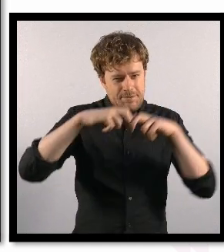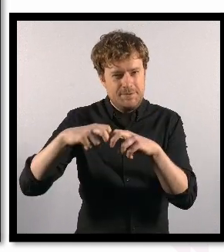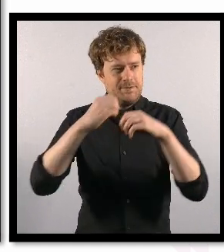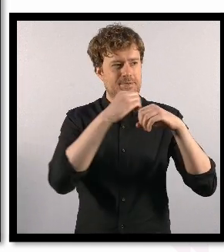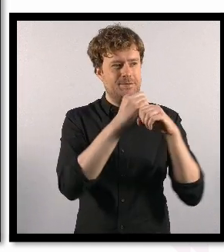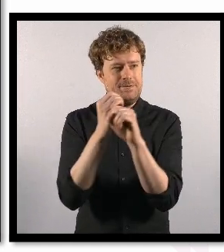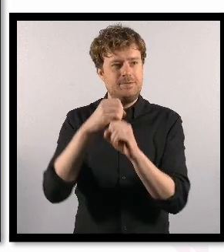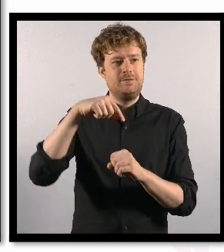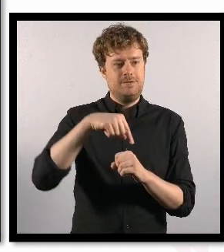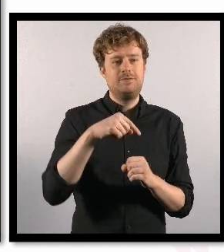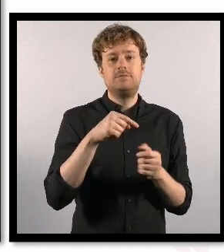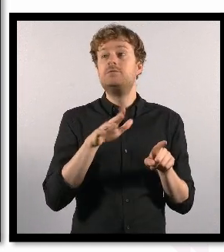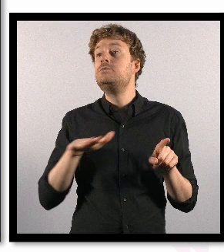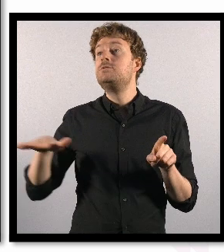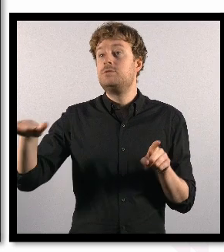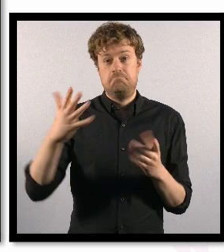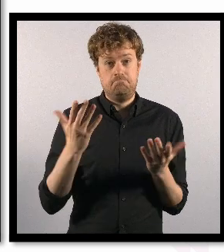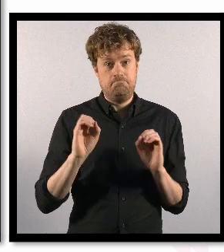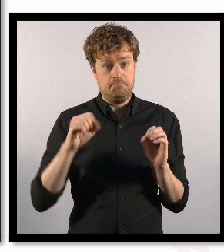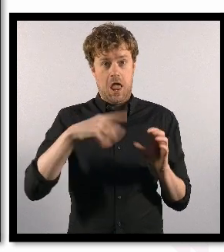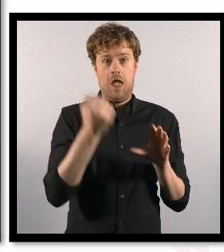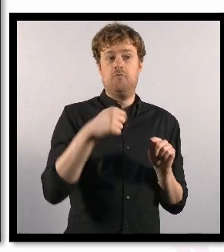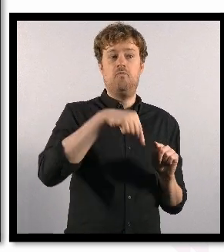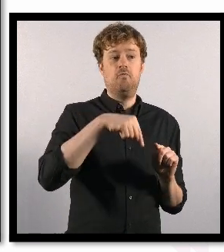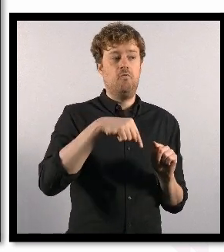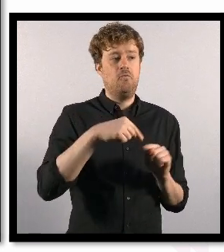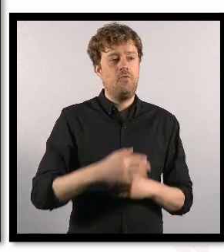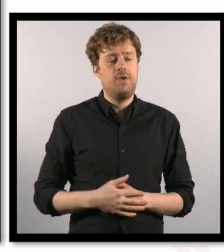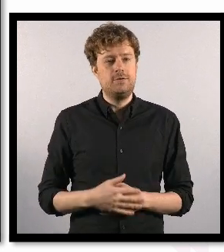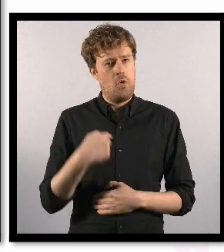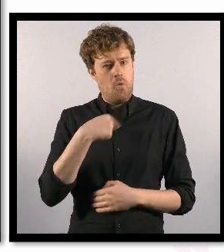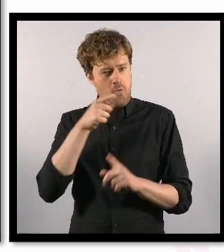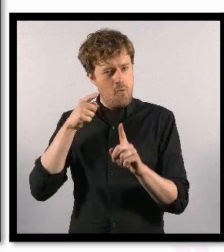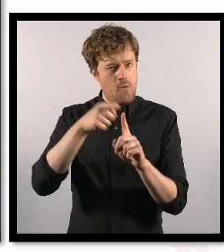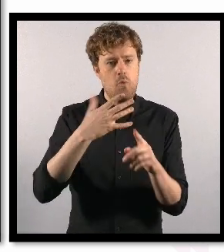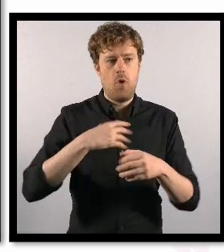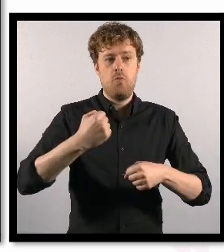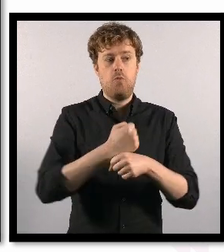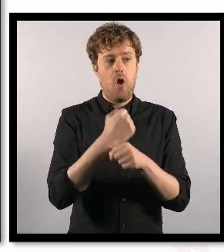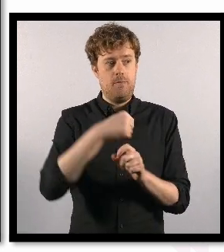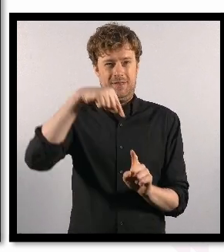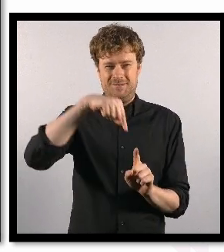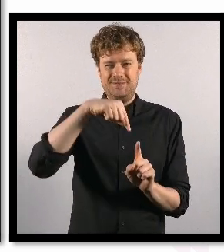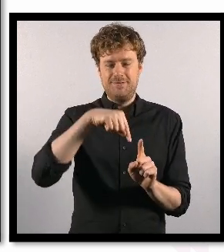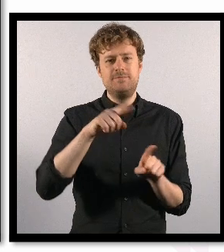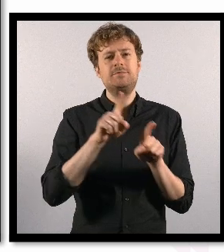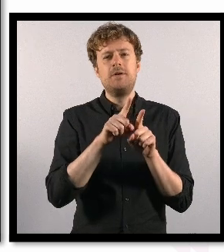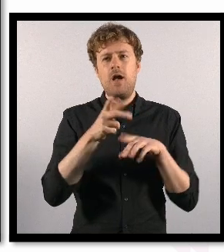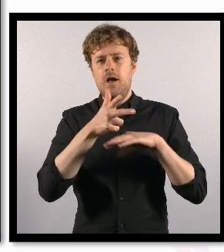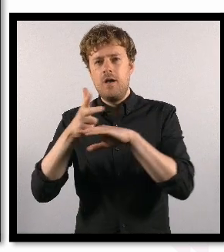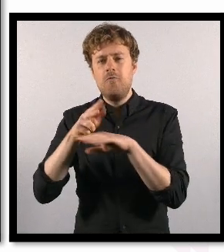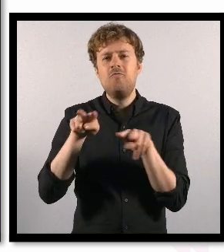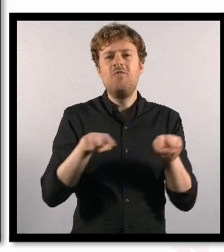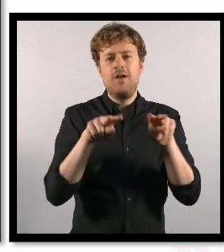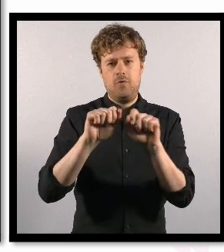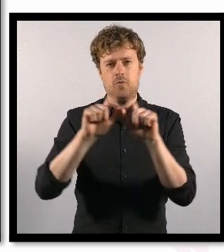we are focused on. It's like looking at a video. You can appreciate all the details you have in a video only if you see the whole